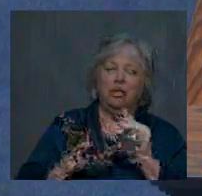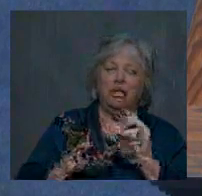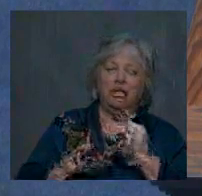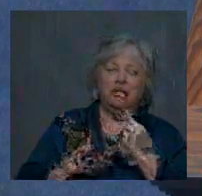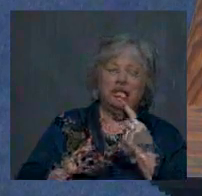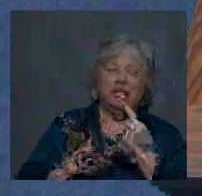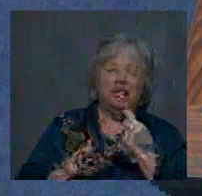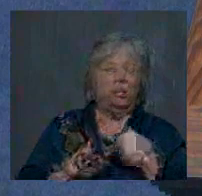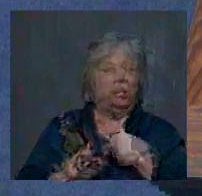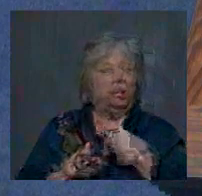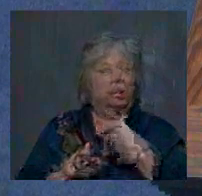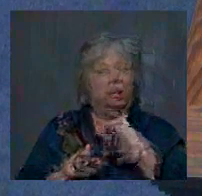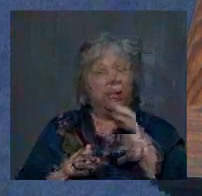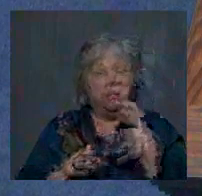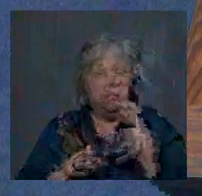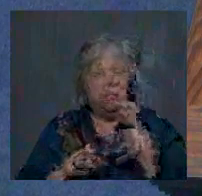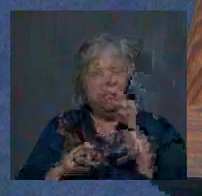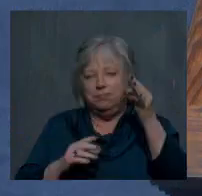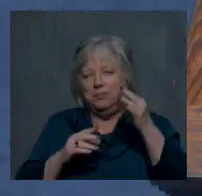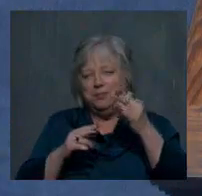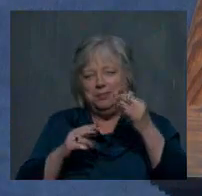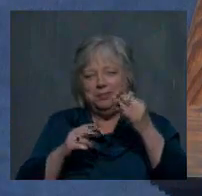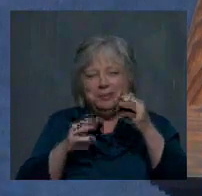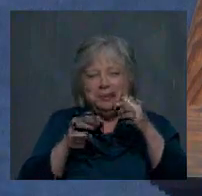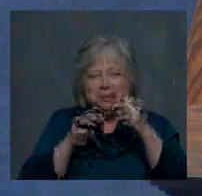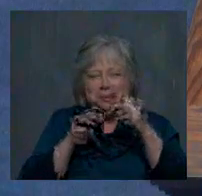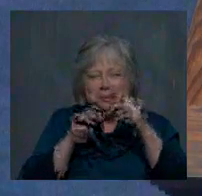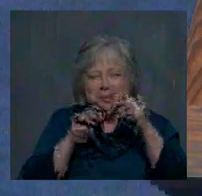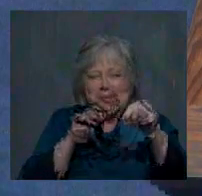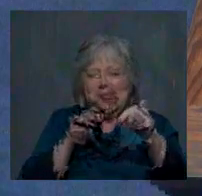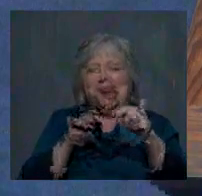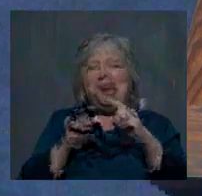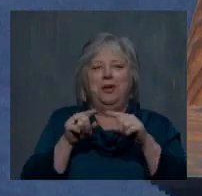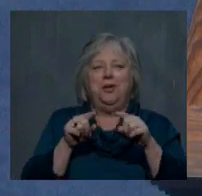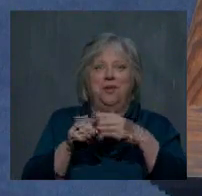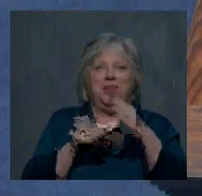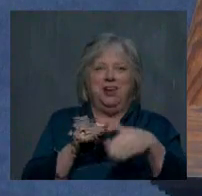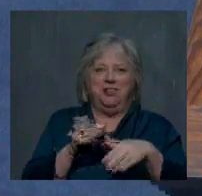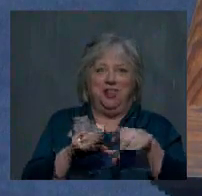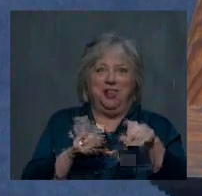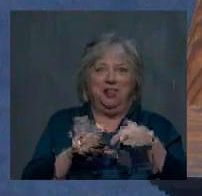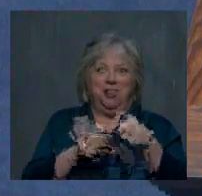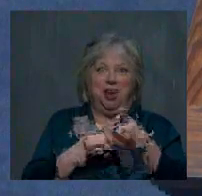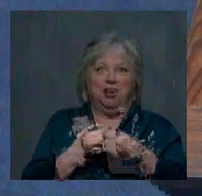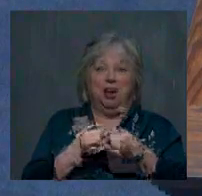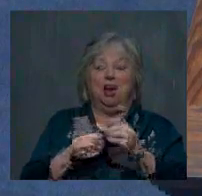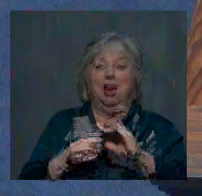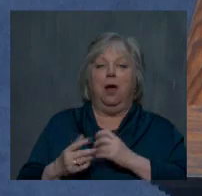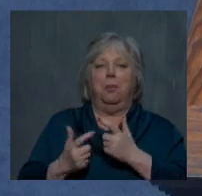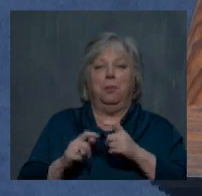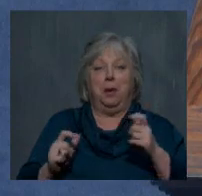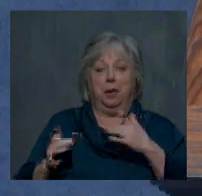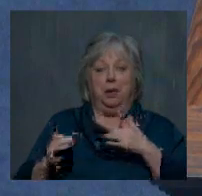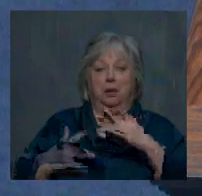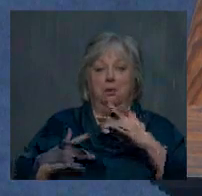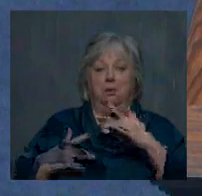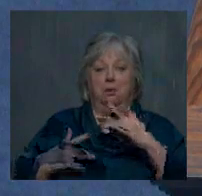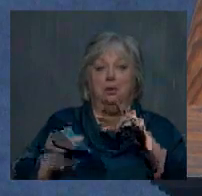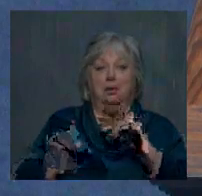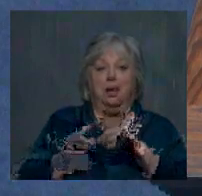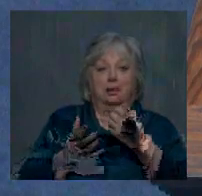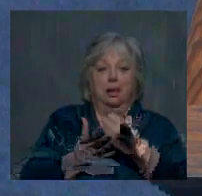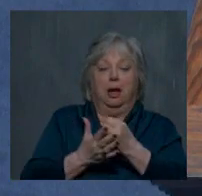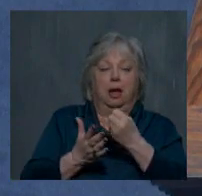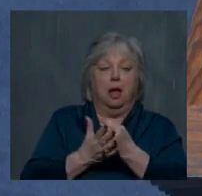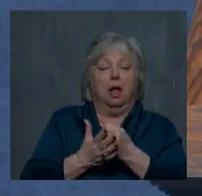about to get this thing done. The big for us is that the economy